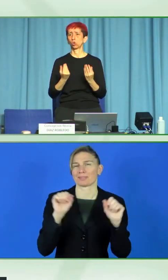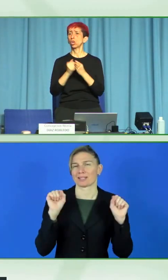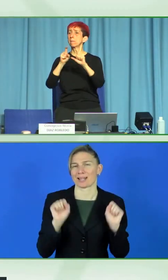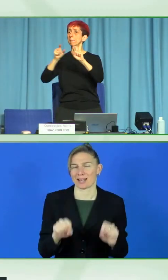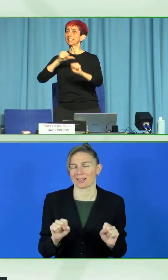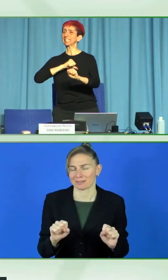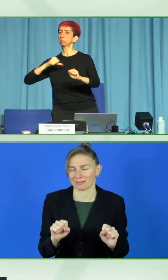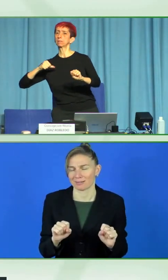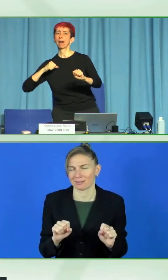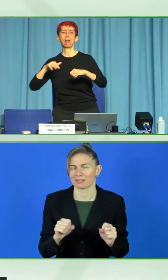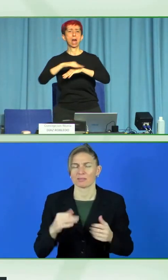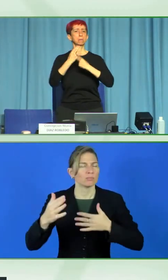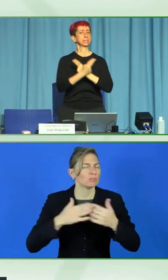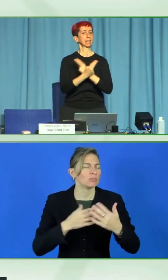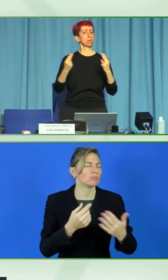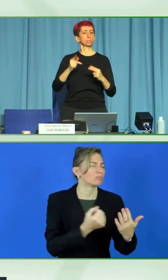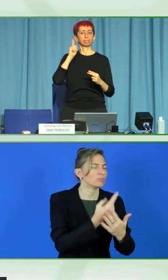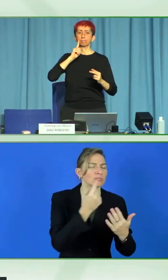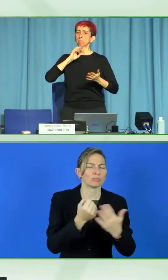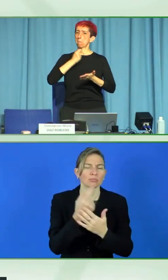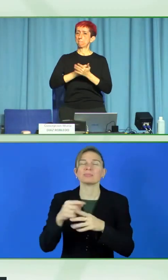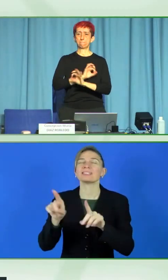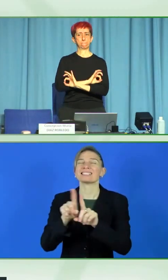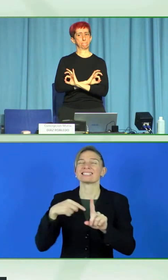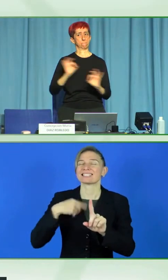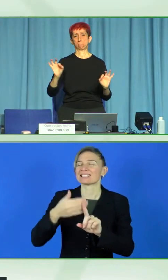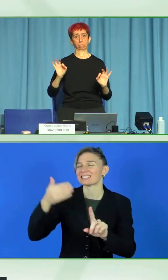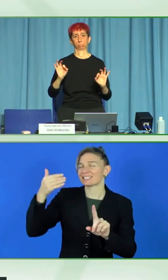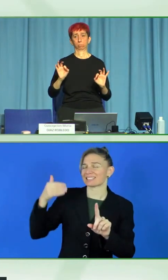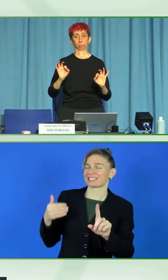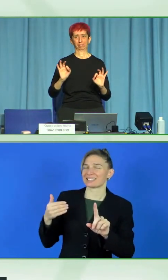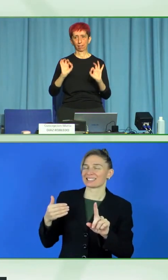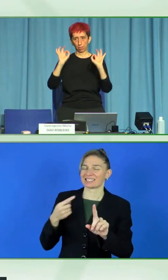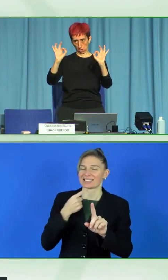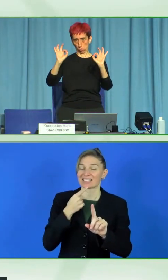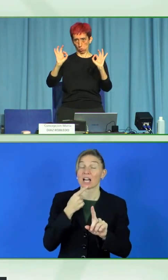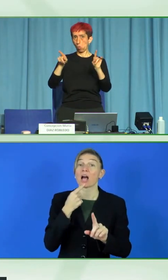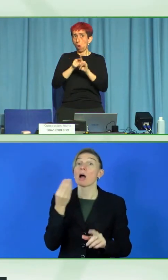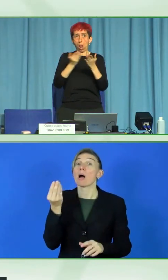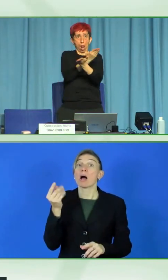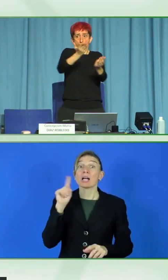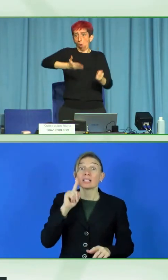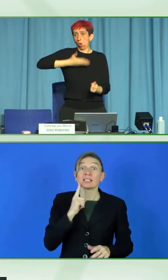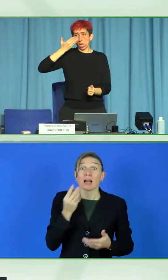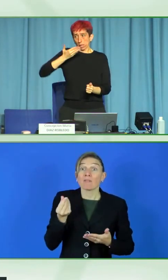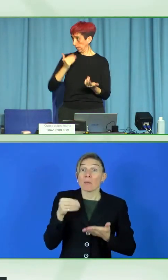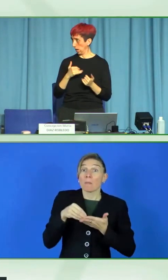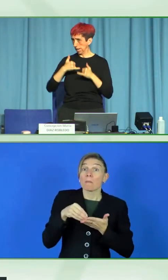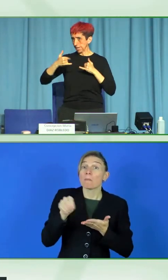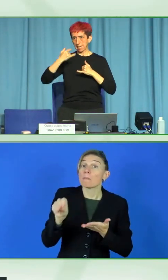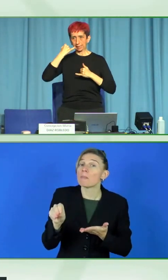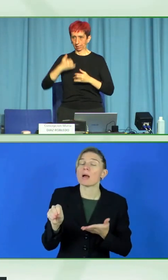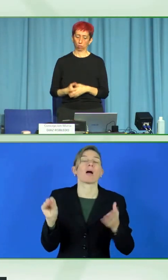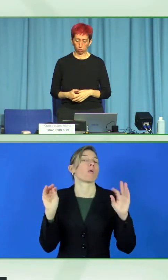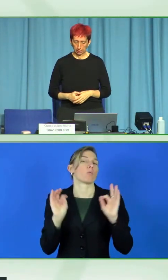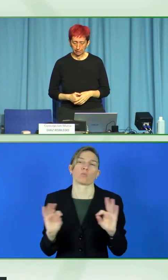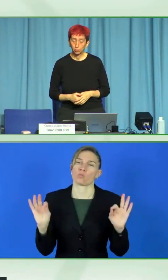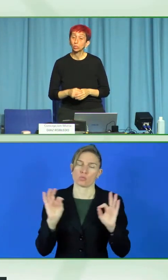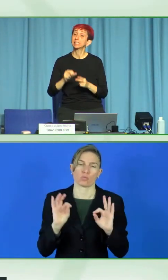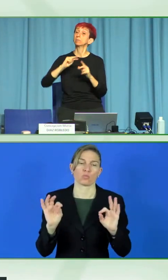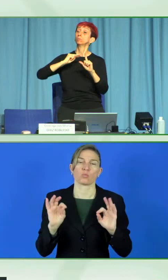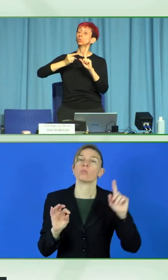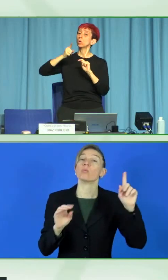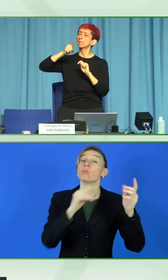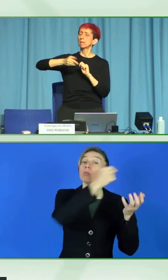But as I've mentioned earlier in my presentation, free of charge. So this service is funded by both